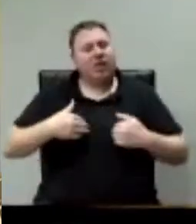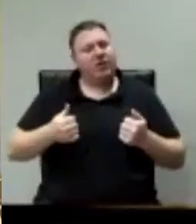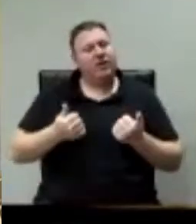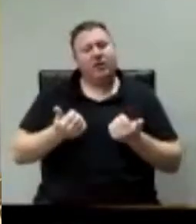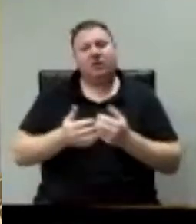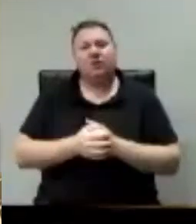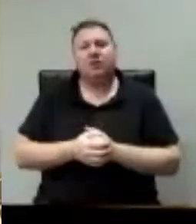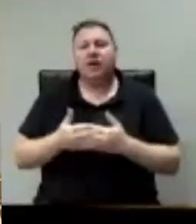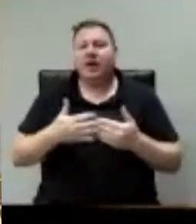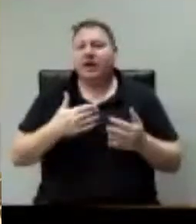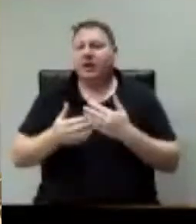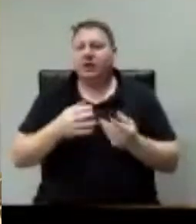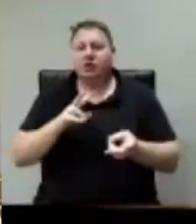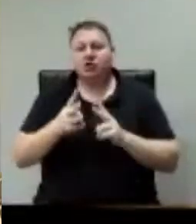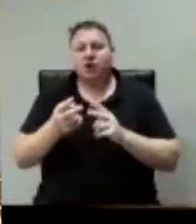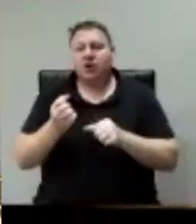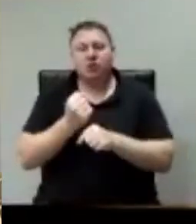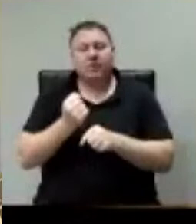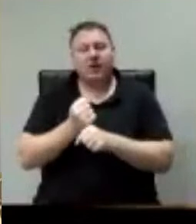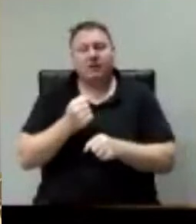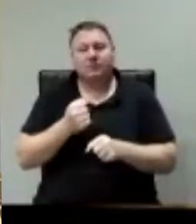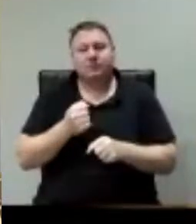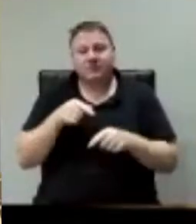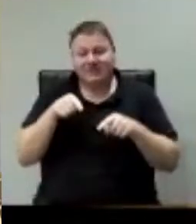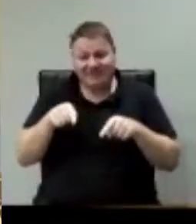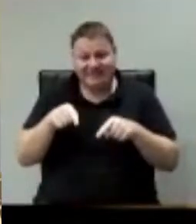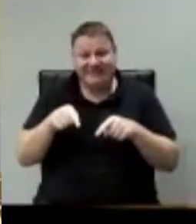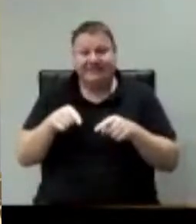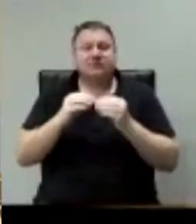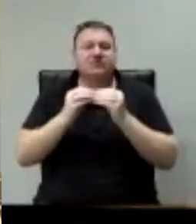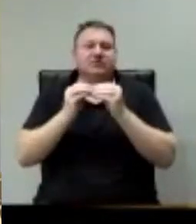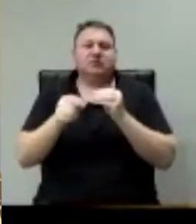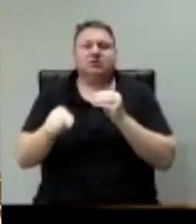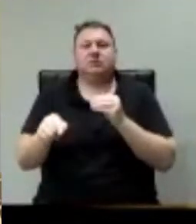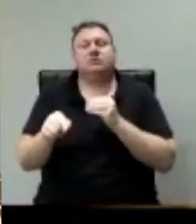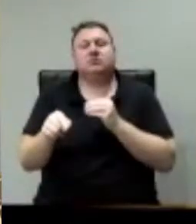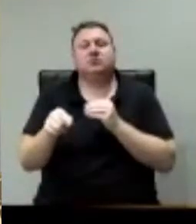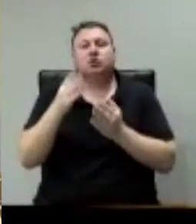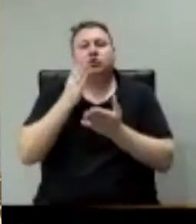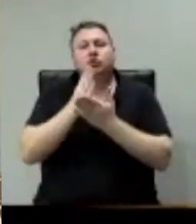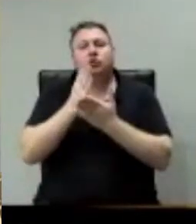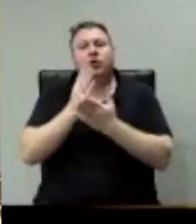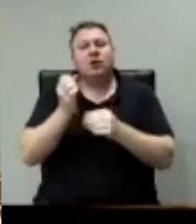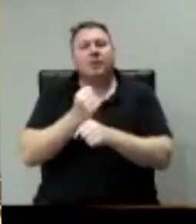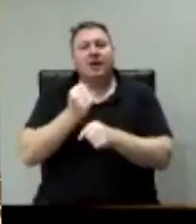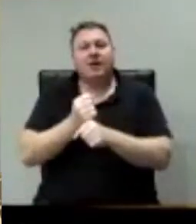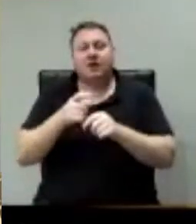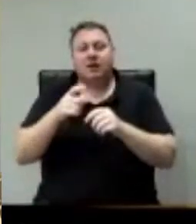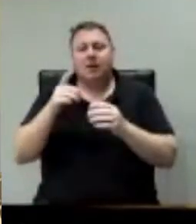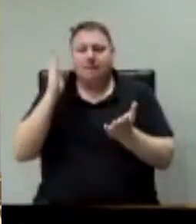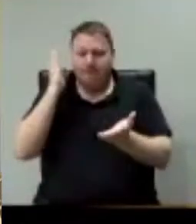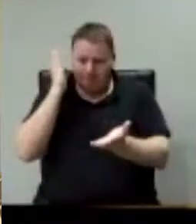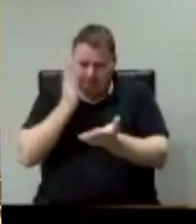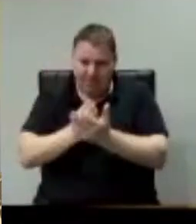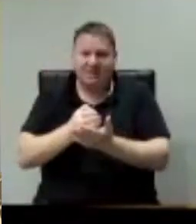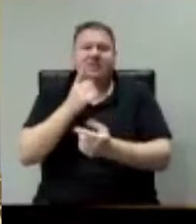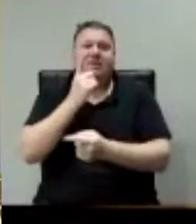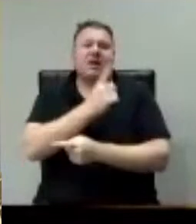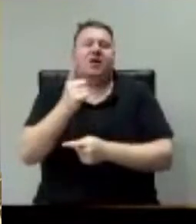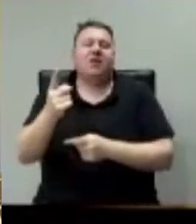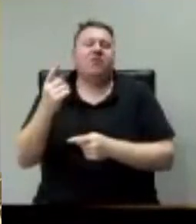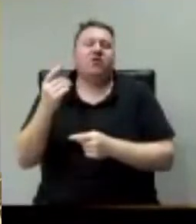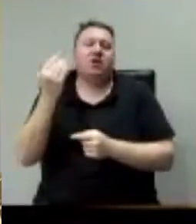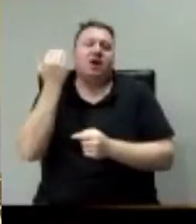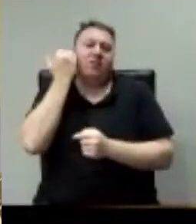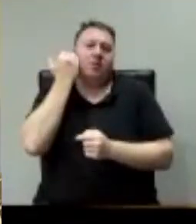make, Honorable Member, it would be to unpack that and to ensure that it is a requirement of every state